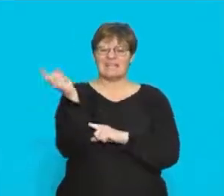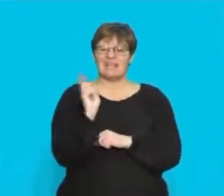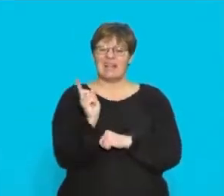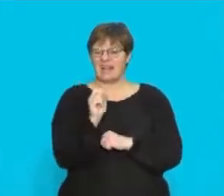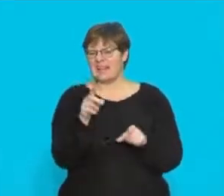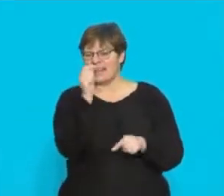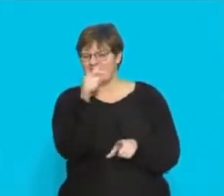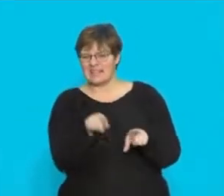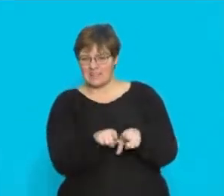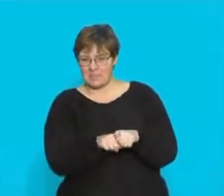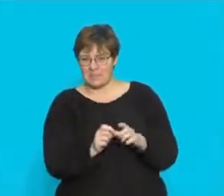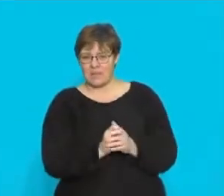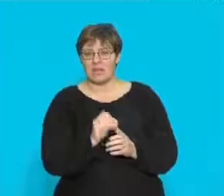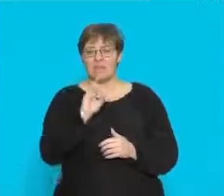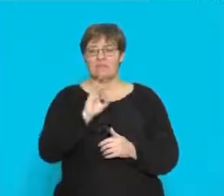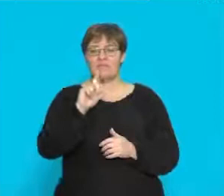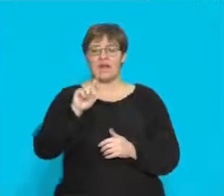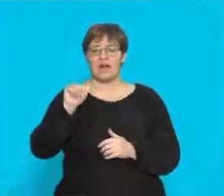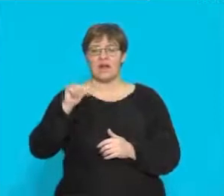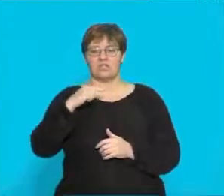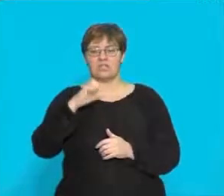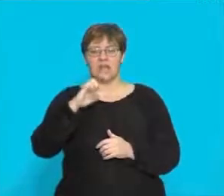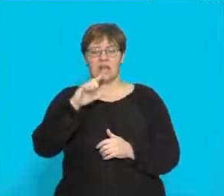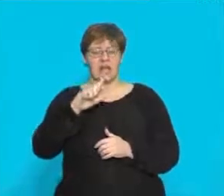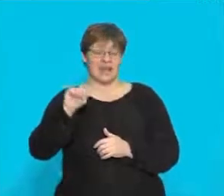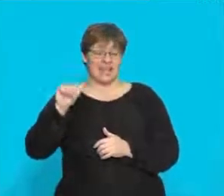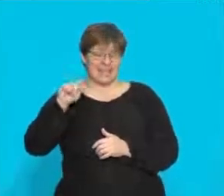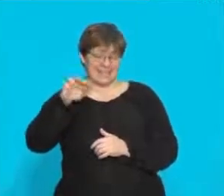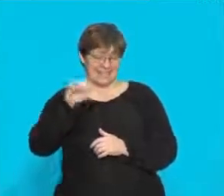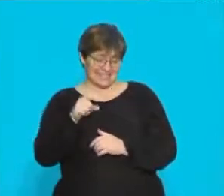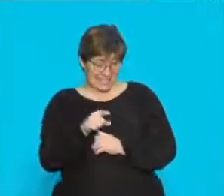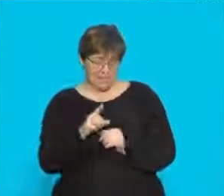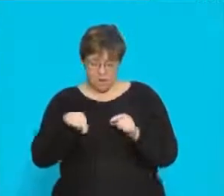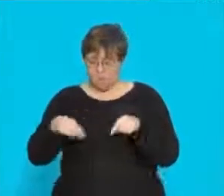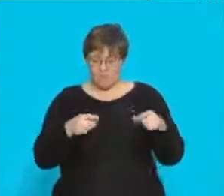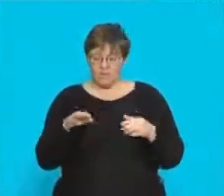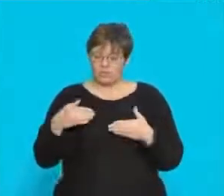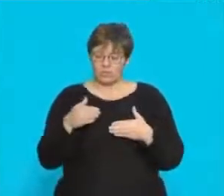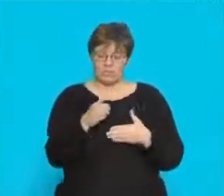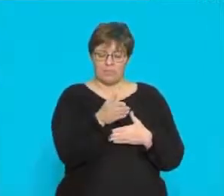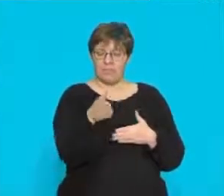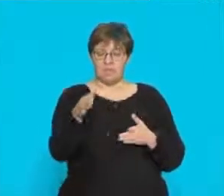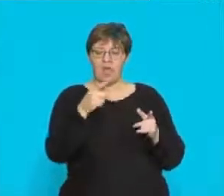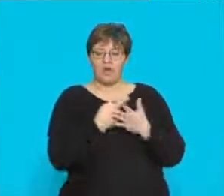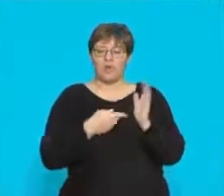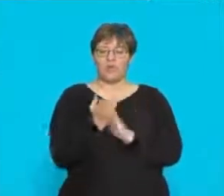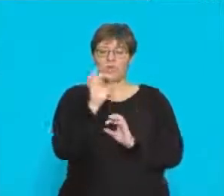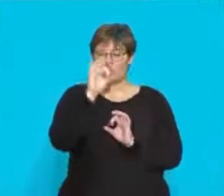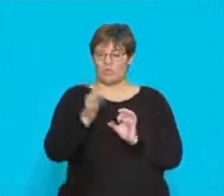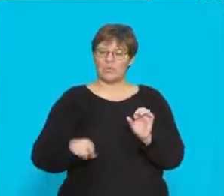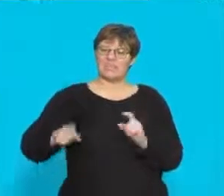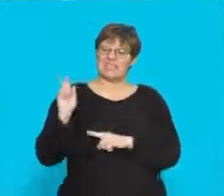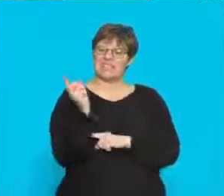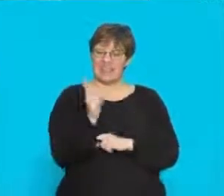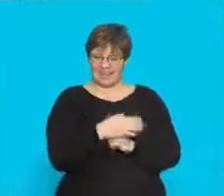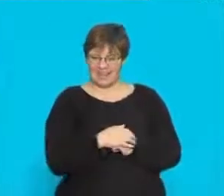as well. And they are also able to move and swim around and go and find little things to eat. So you've